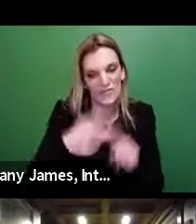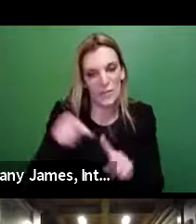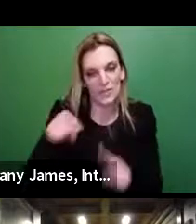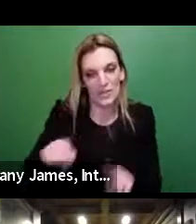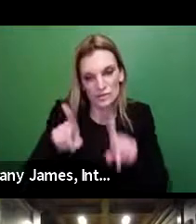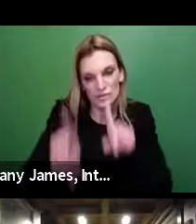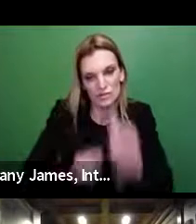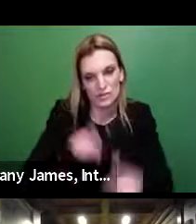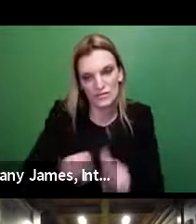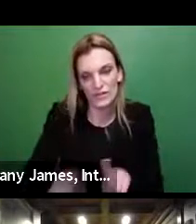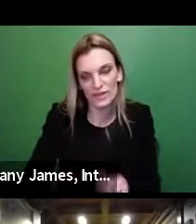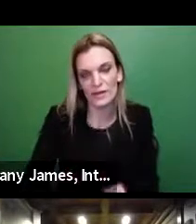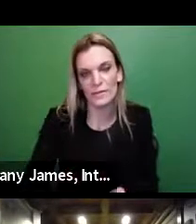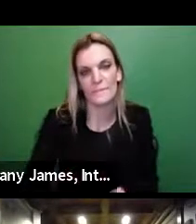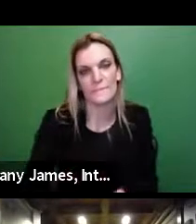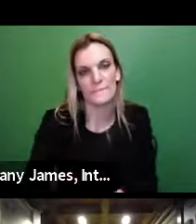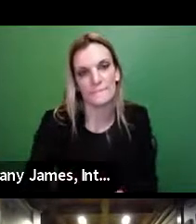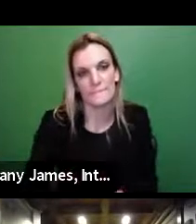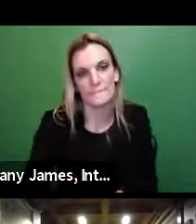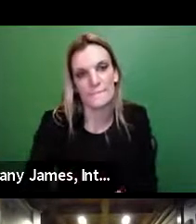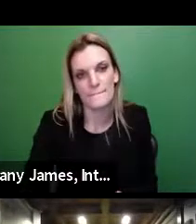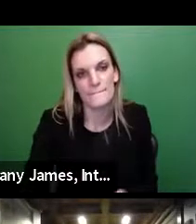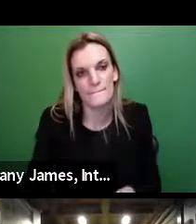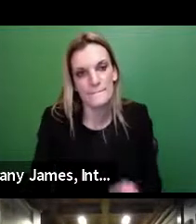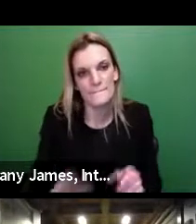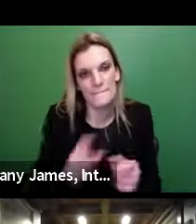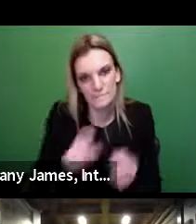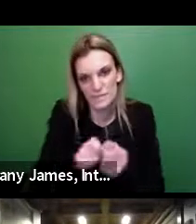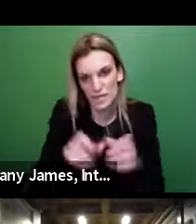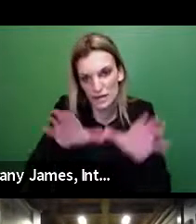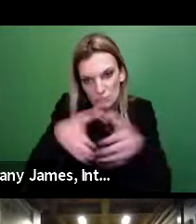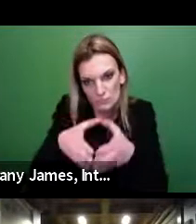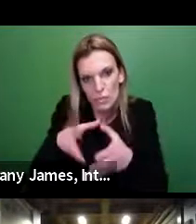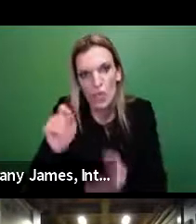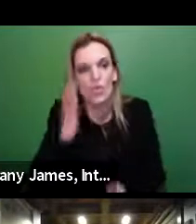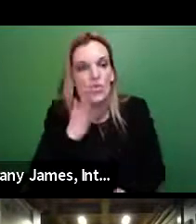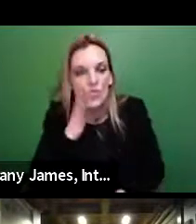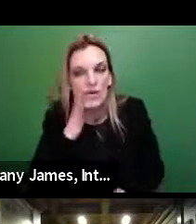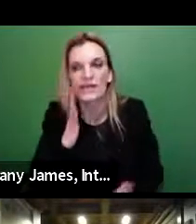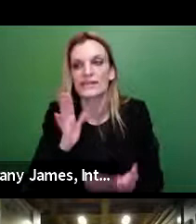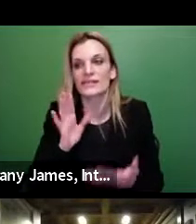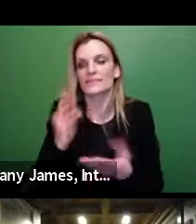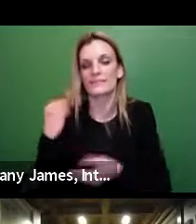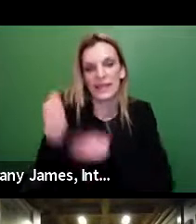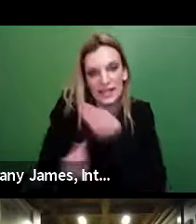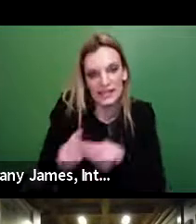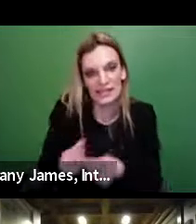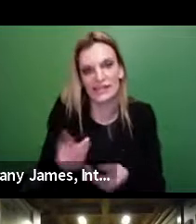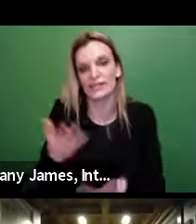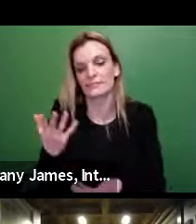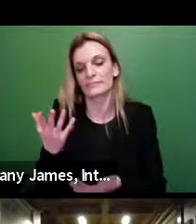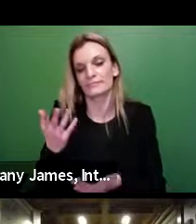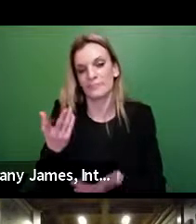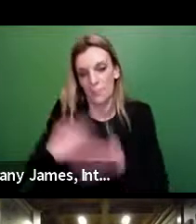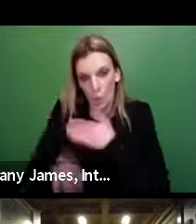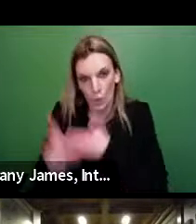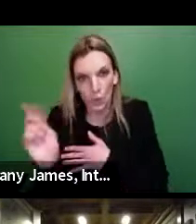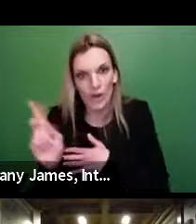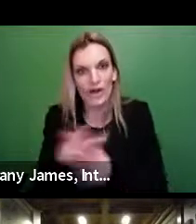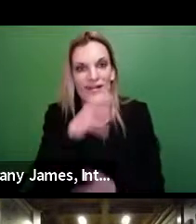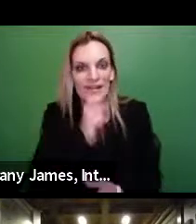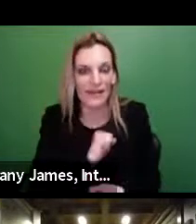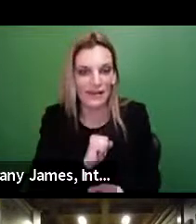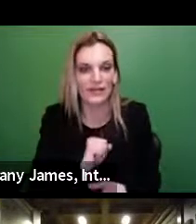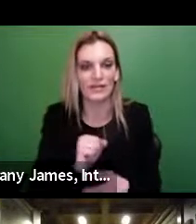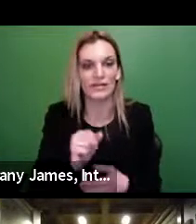for example, demographic information, including race, ethnicity, national origin, age, gender of the